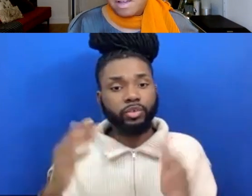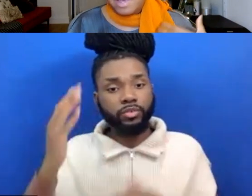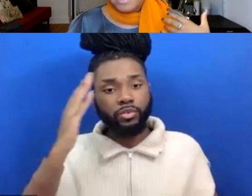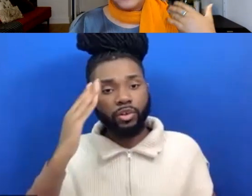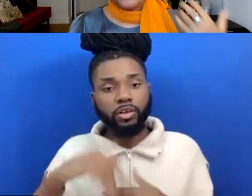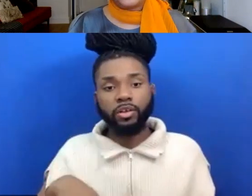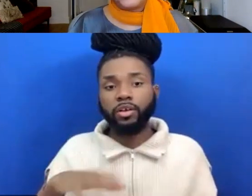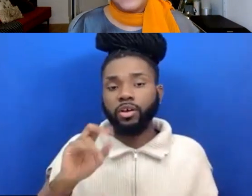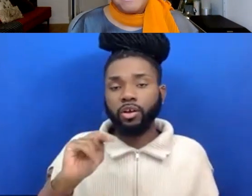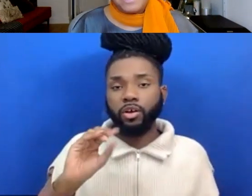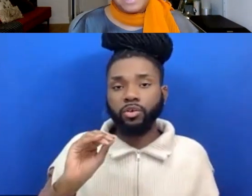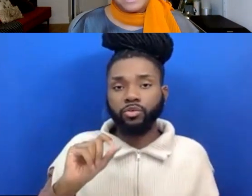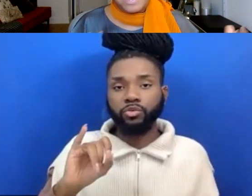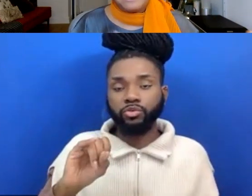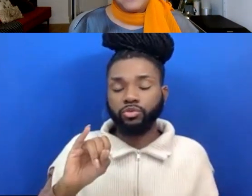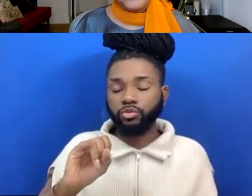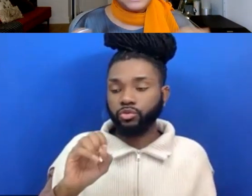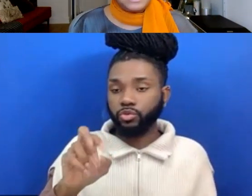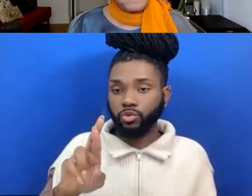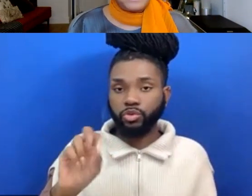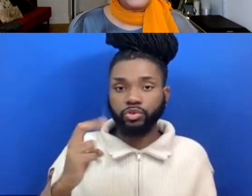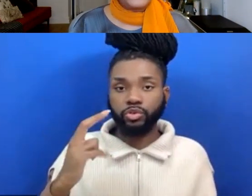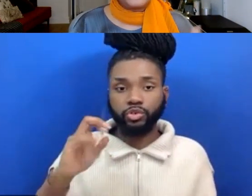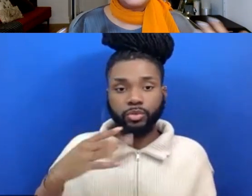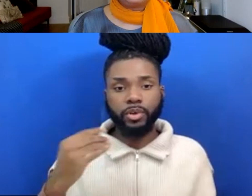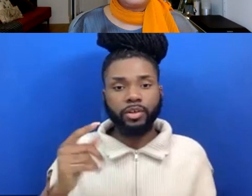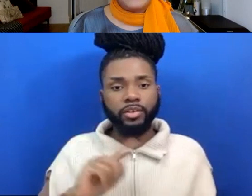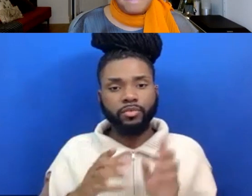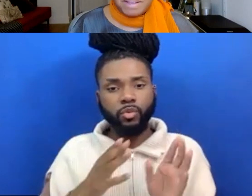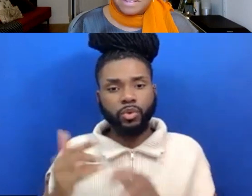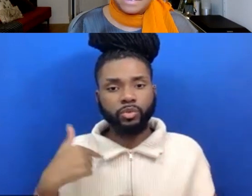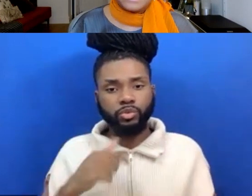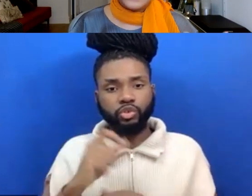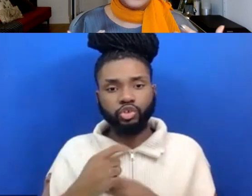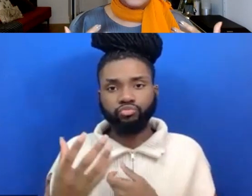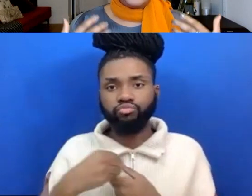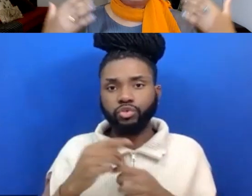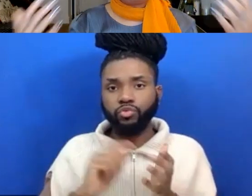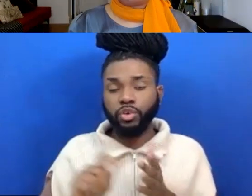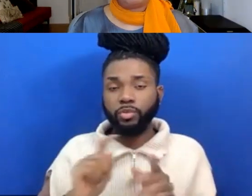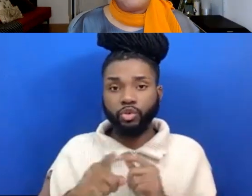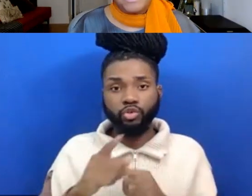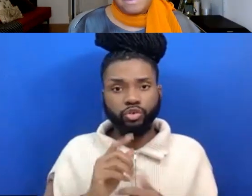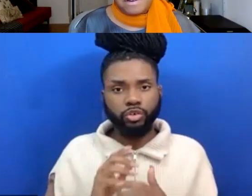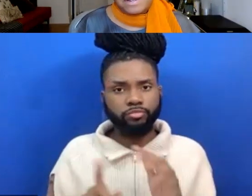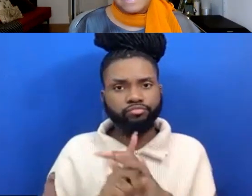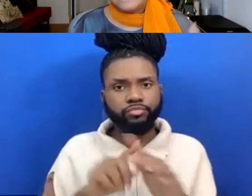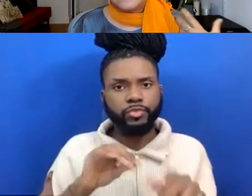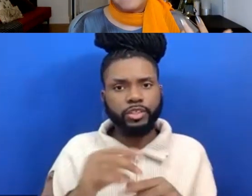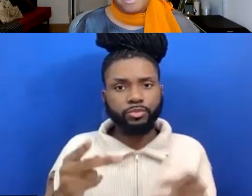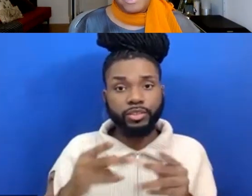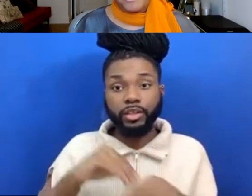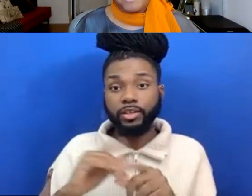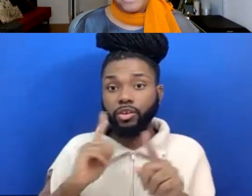the work, that we're supposed to emulate. And you really write yourself into these spaces in dialogue with the artist,